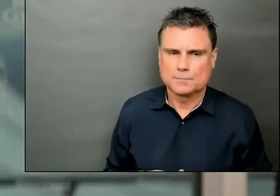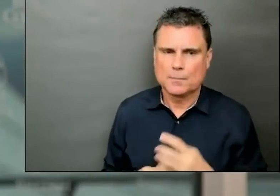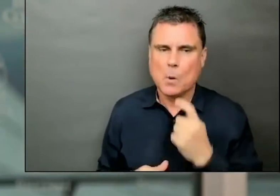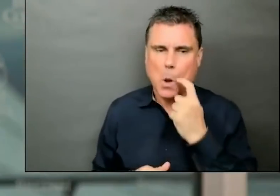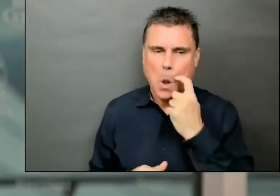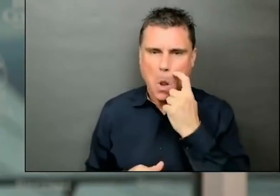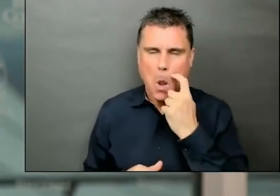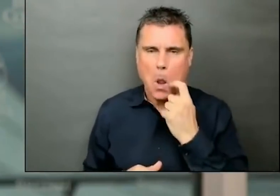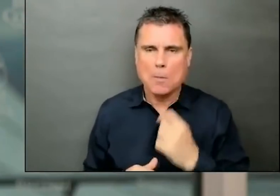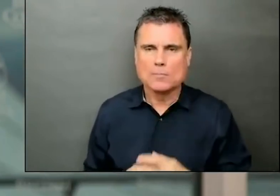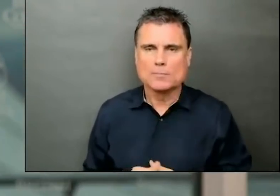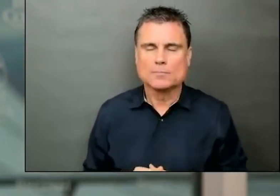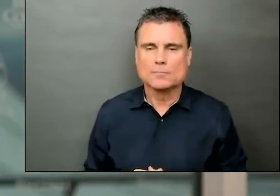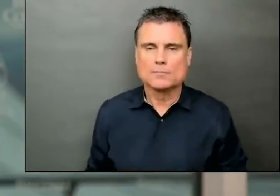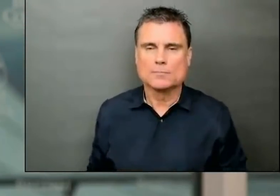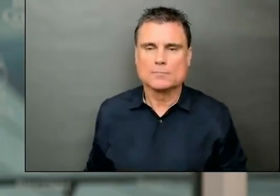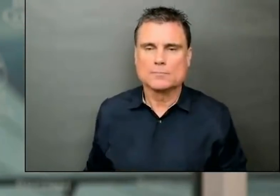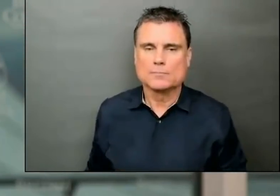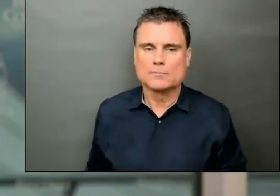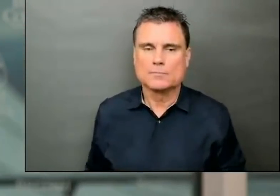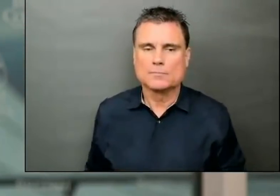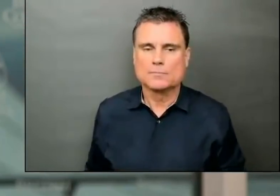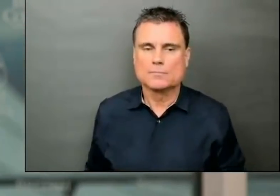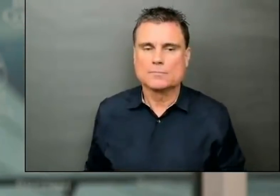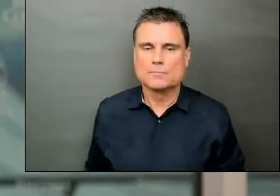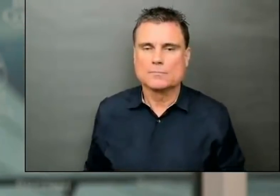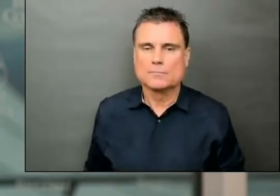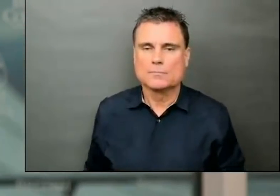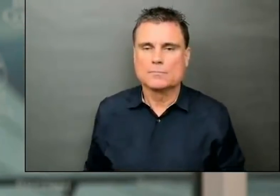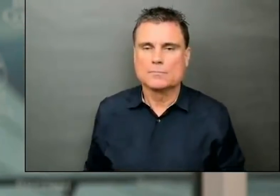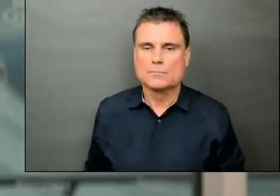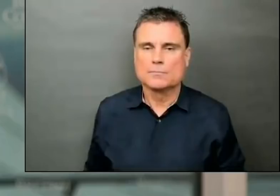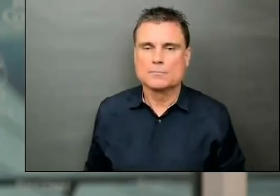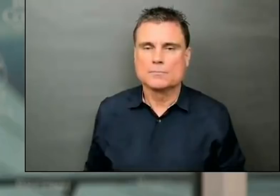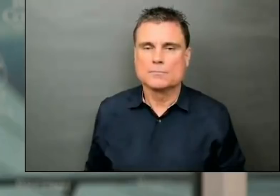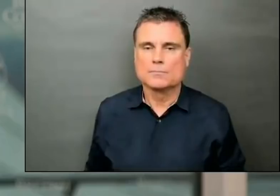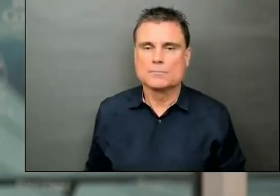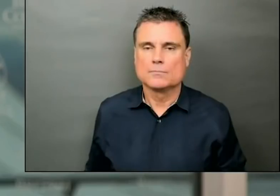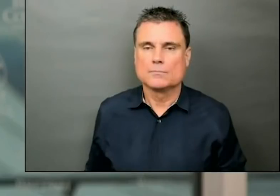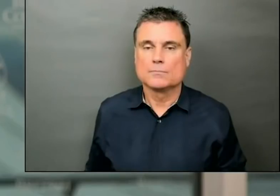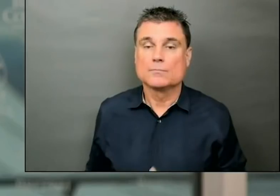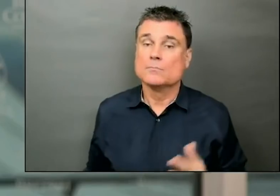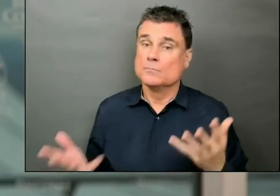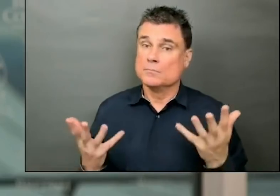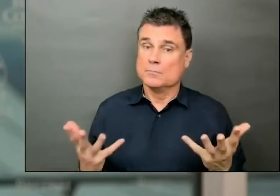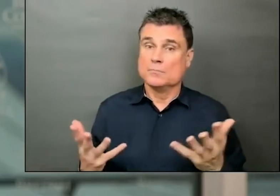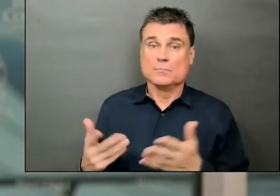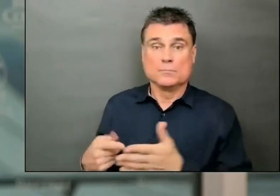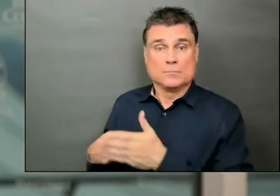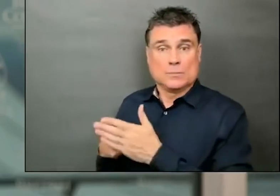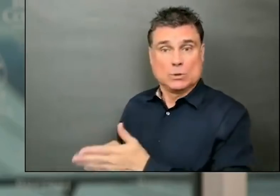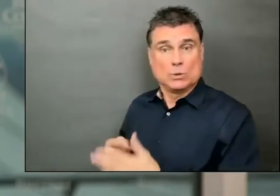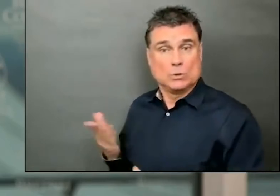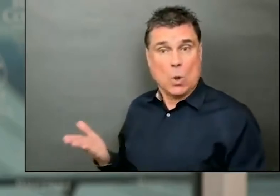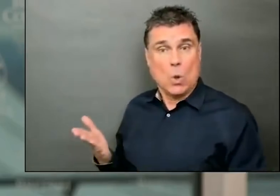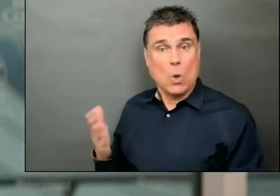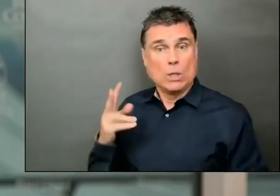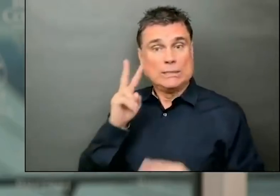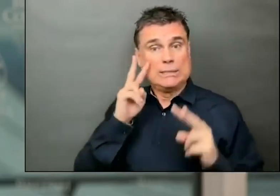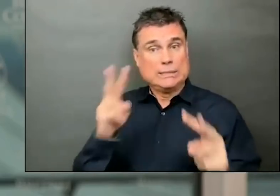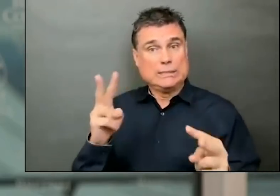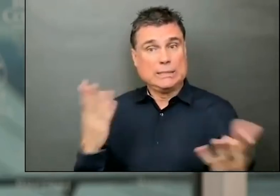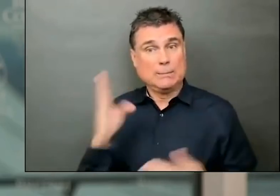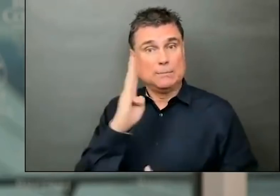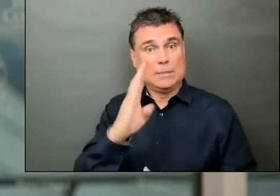So what this modeling and the epidemiology tells us is that we are seeing some encouraging signs here in